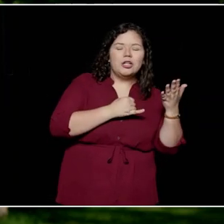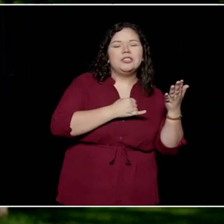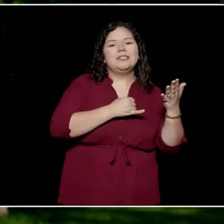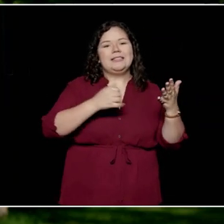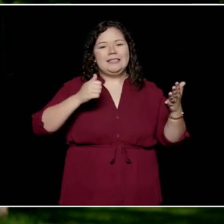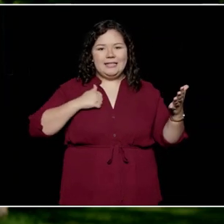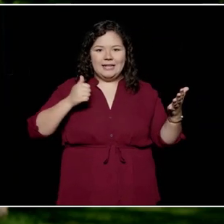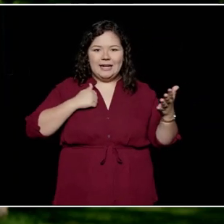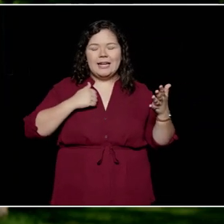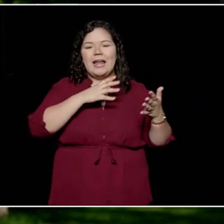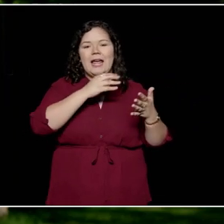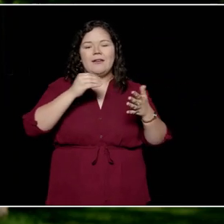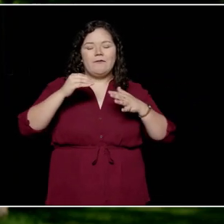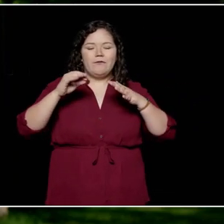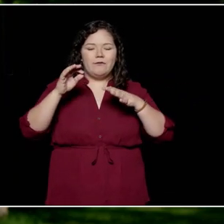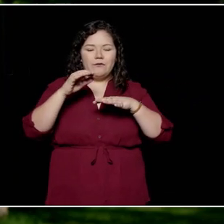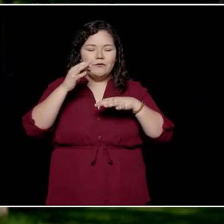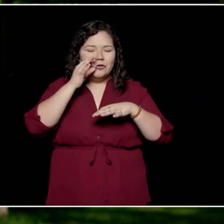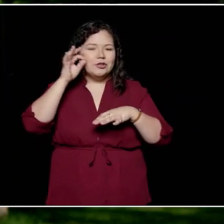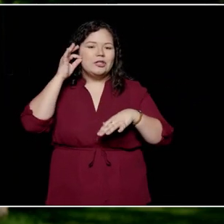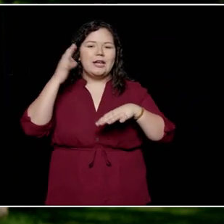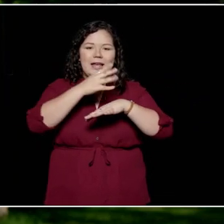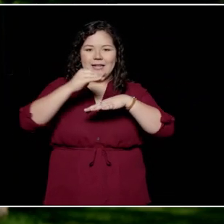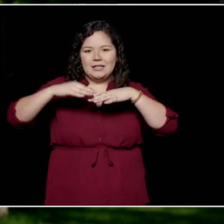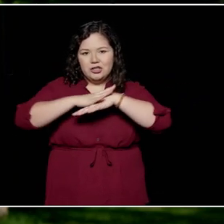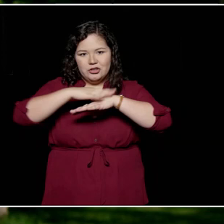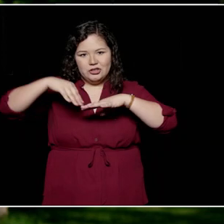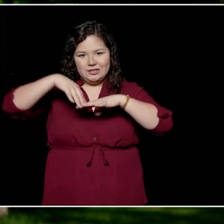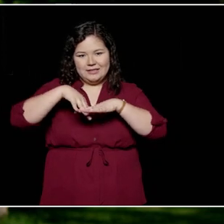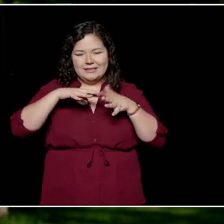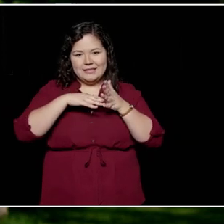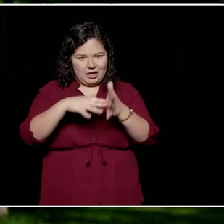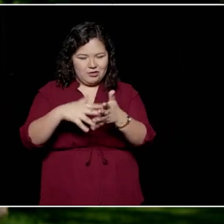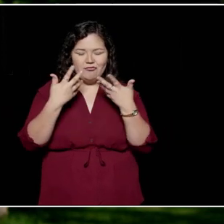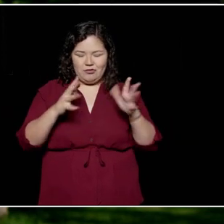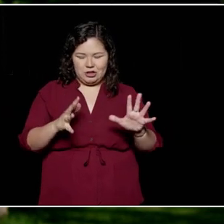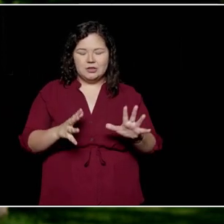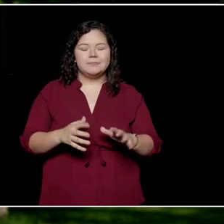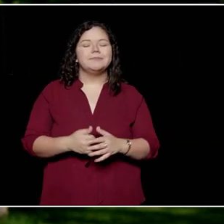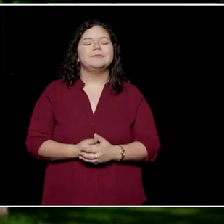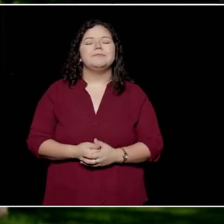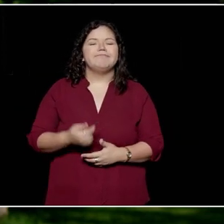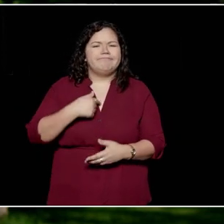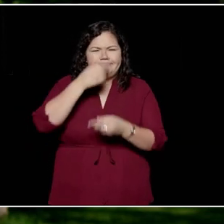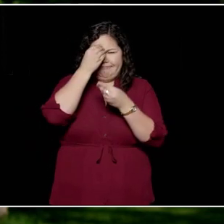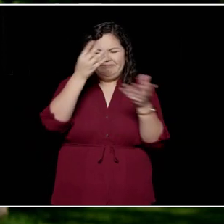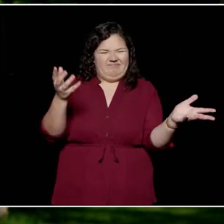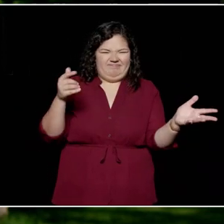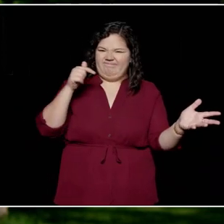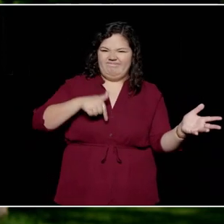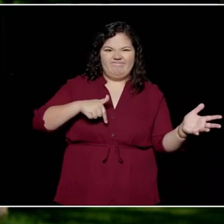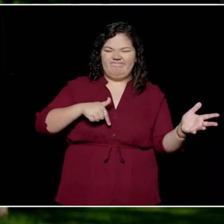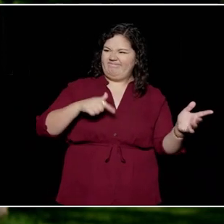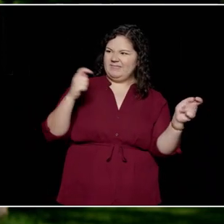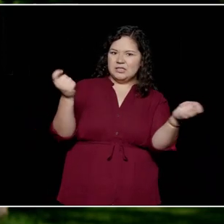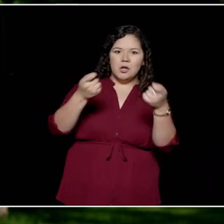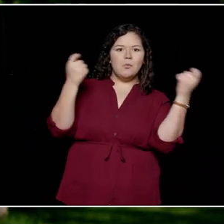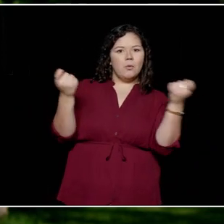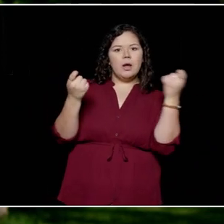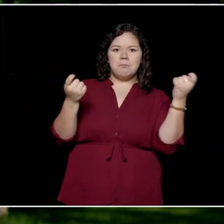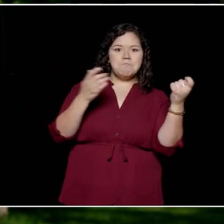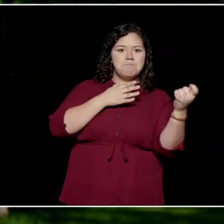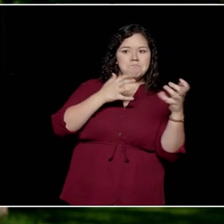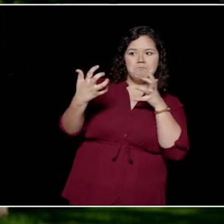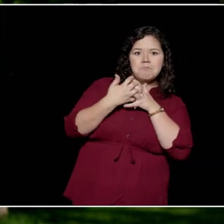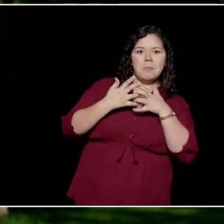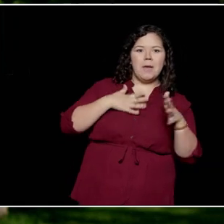in Canadian Studies and First Nations and Indigenous Studies. I certainly will not be the first to say this is not the way that we had hoped to be